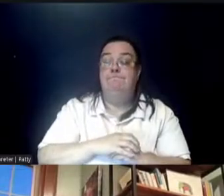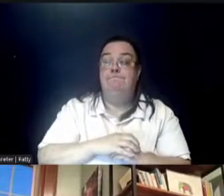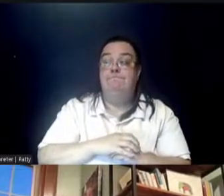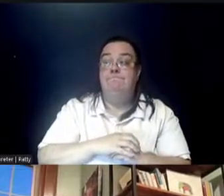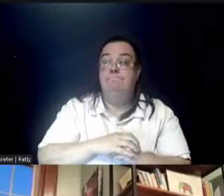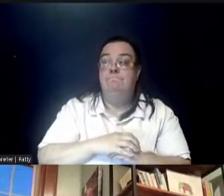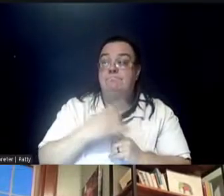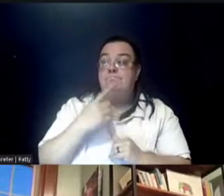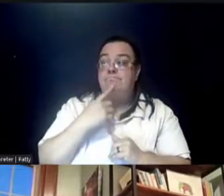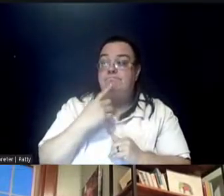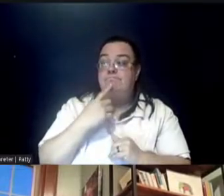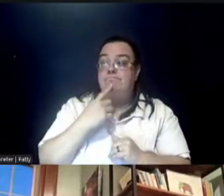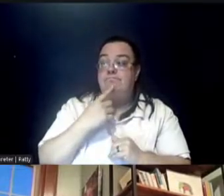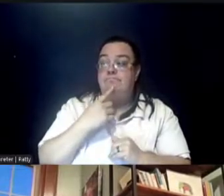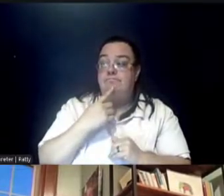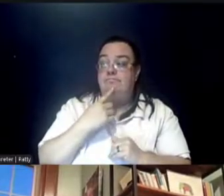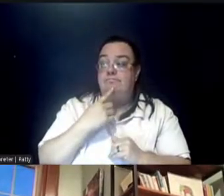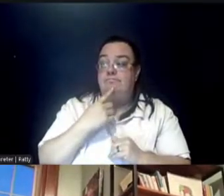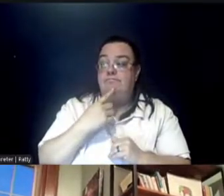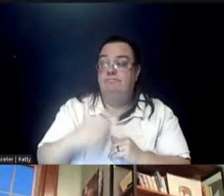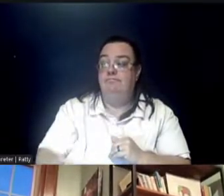if you